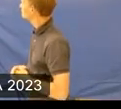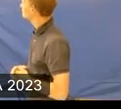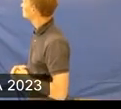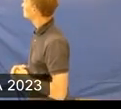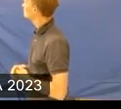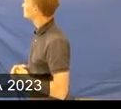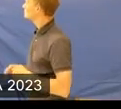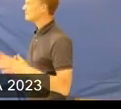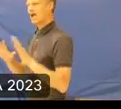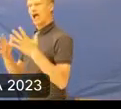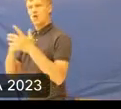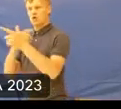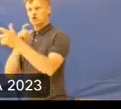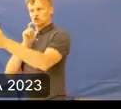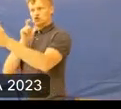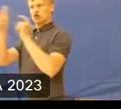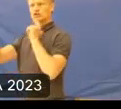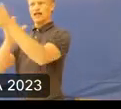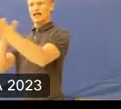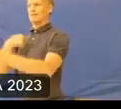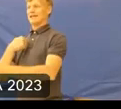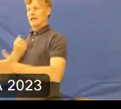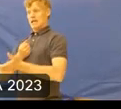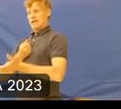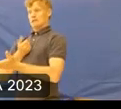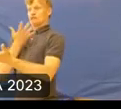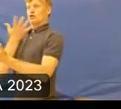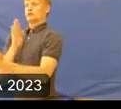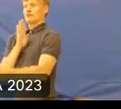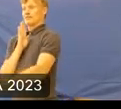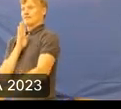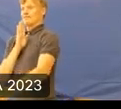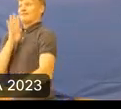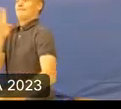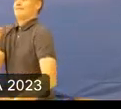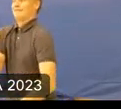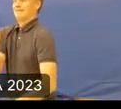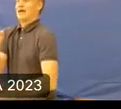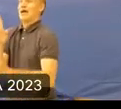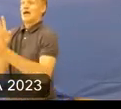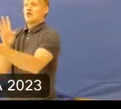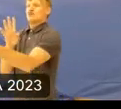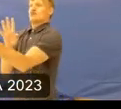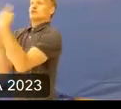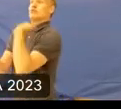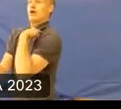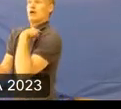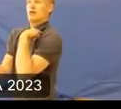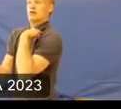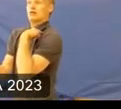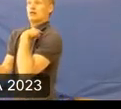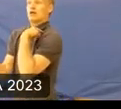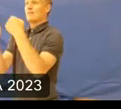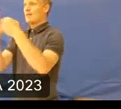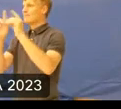turn-taking system, and what we see is that in order for Bill here to respond to Anne and come in on